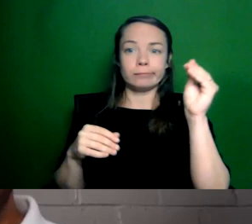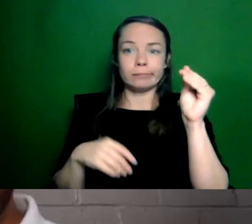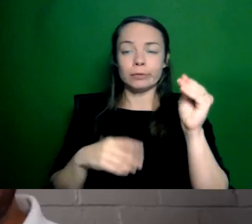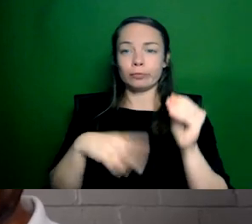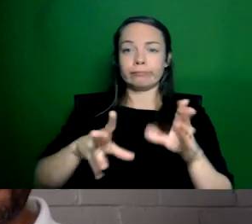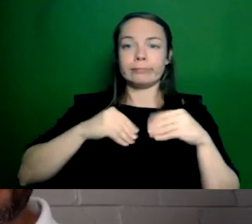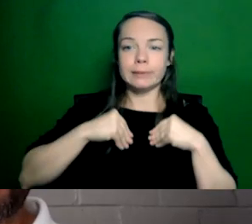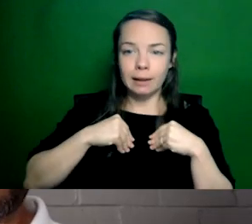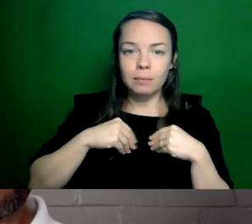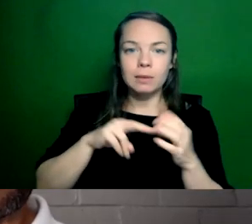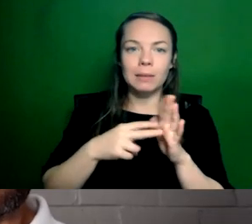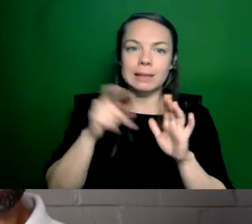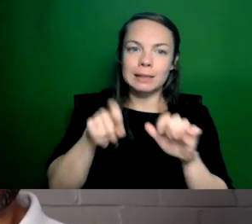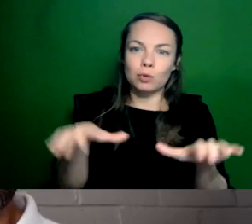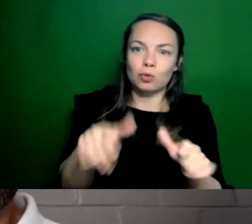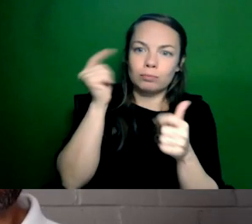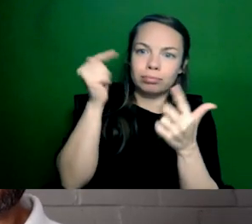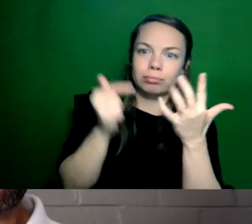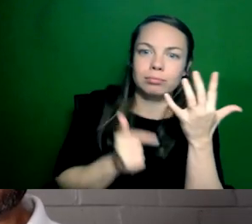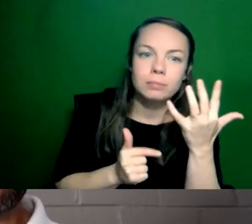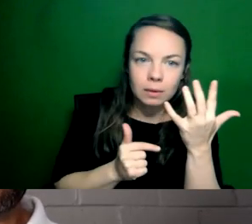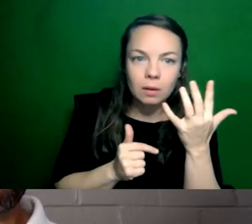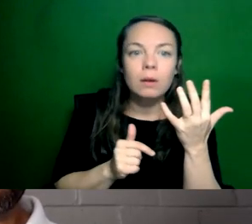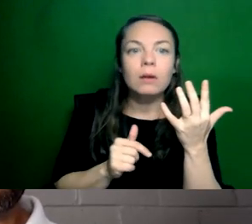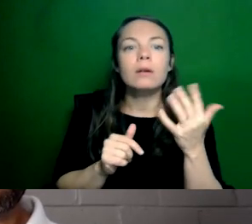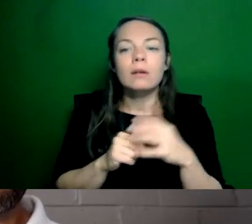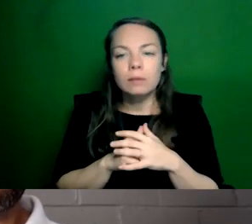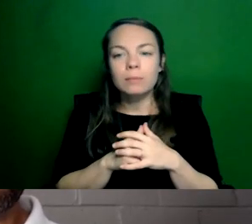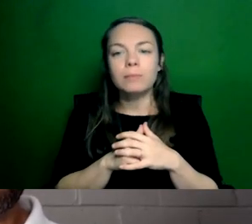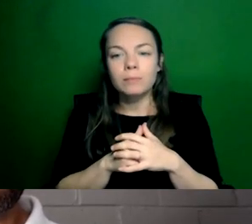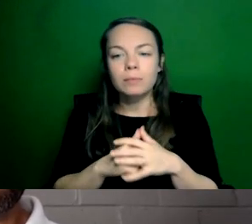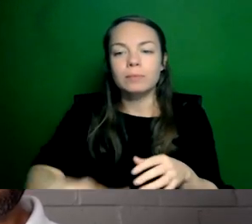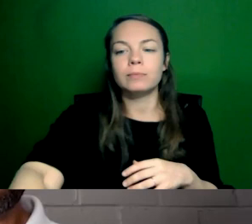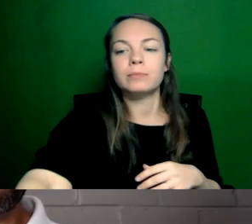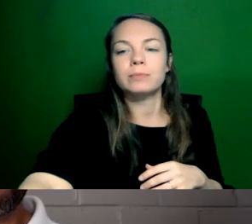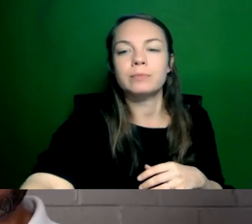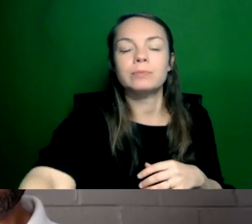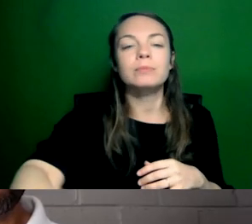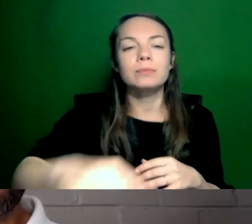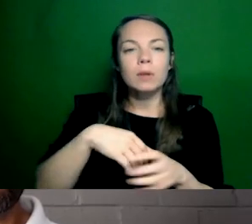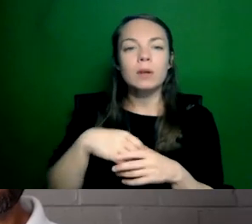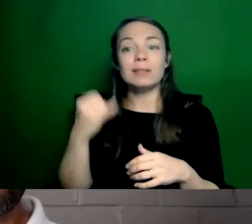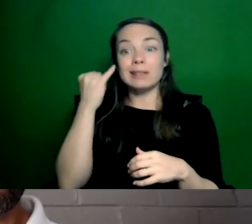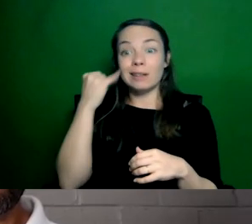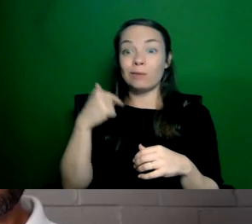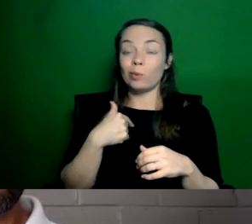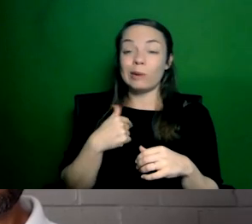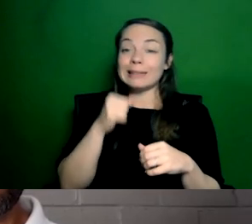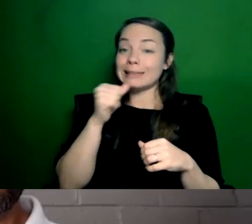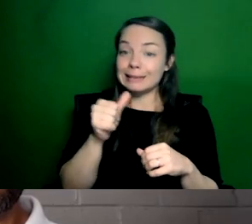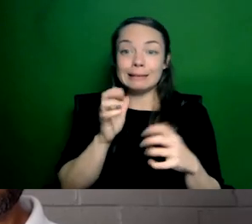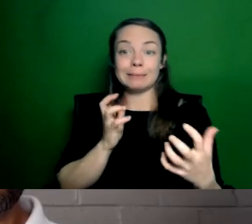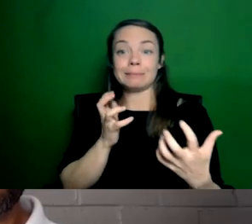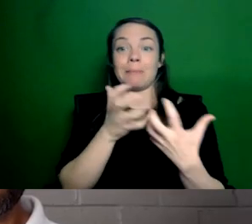That importance of kind of being mindful about not drawing false equivalencies, as much harm as we might experience if we stepped outside and didn't engage in that